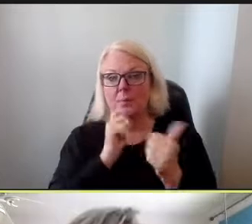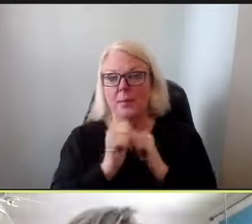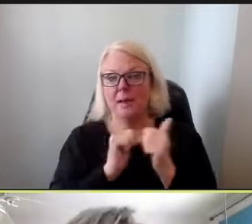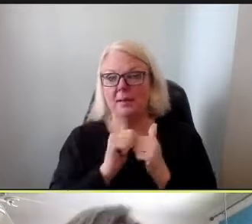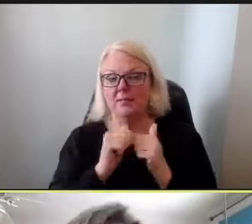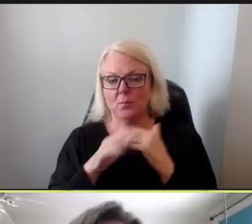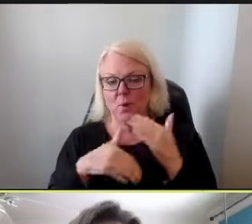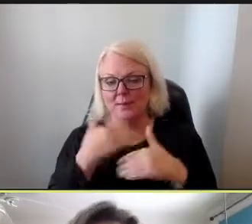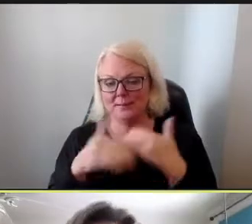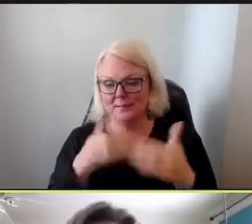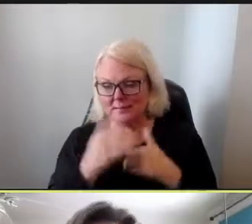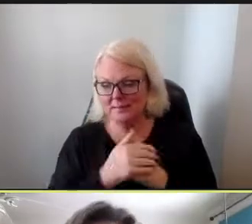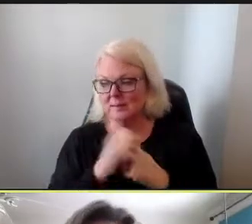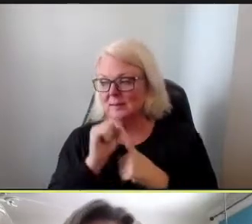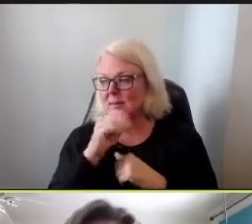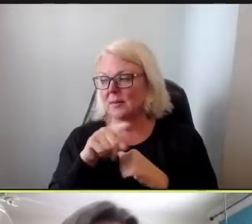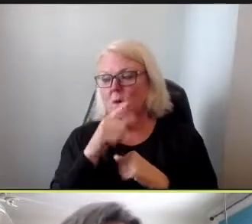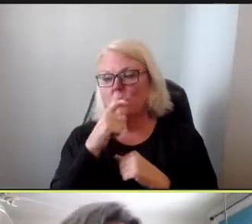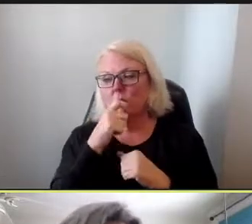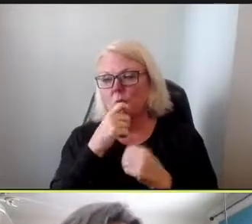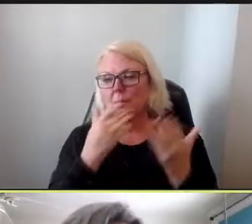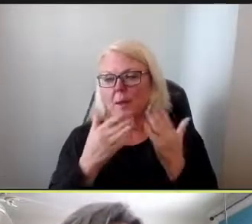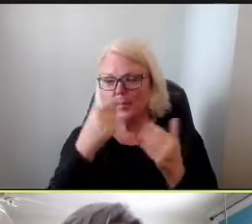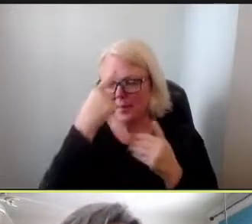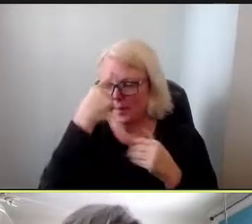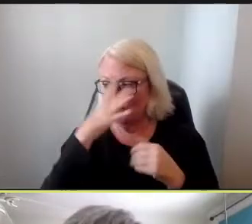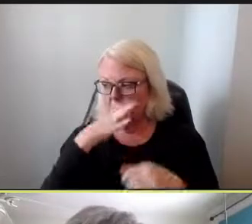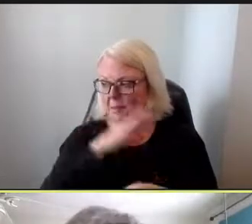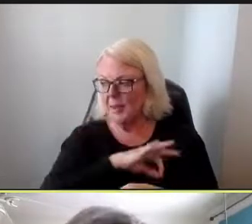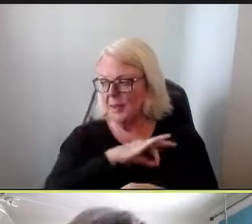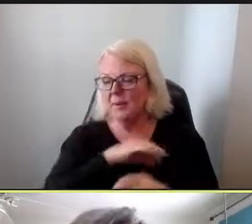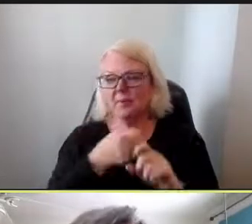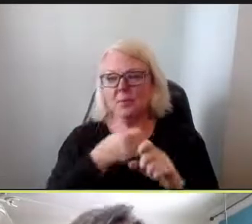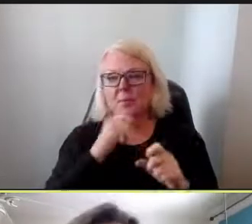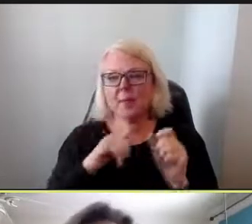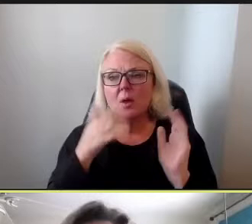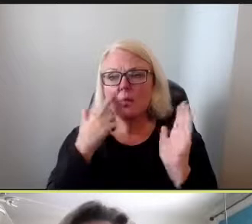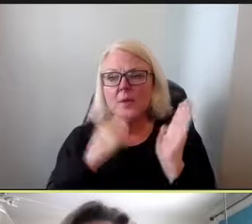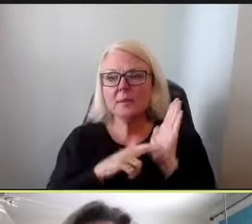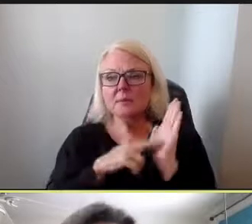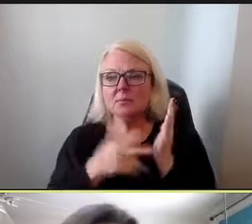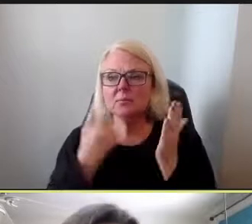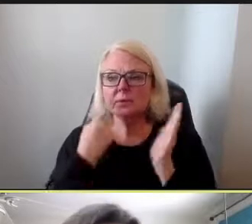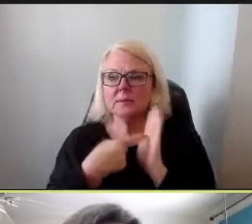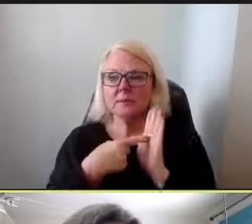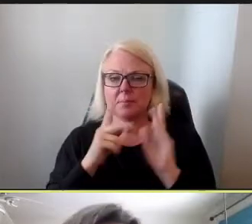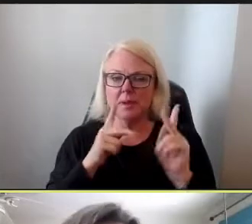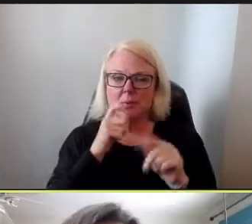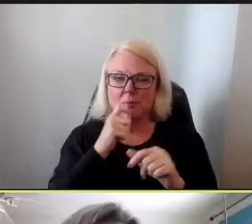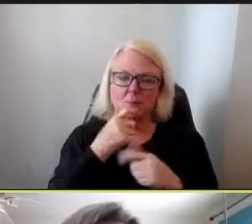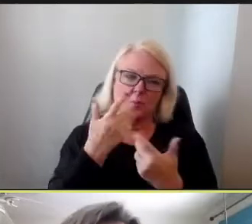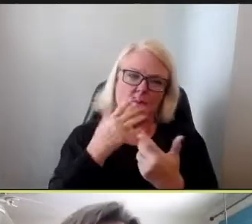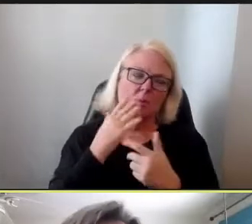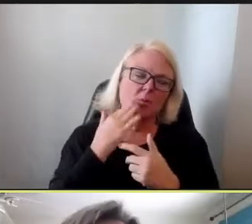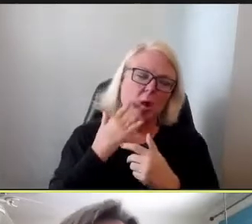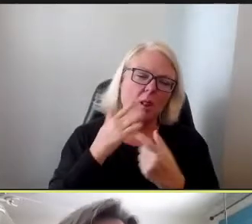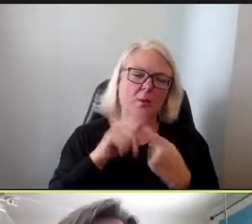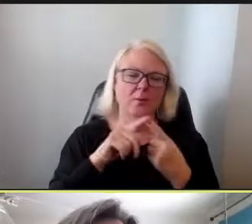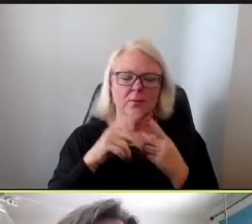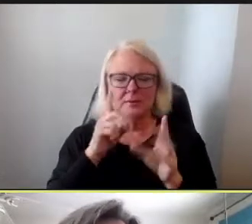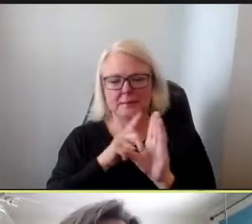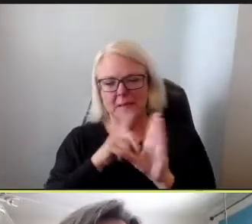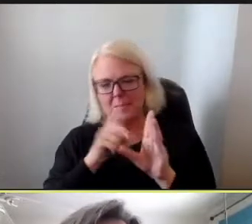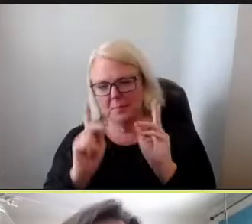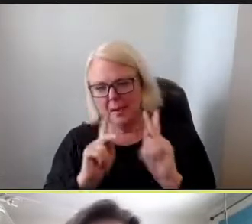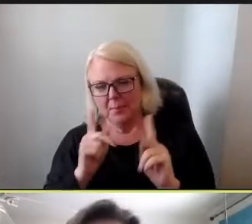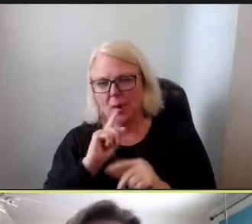process. So those who one might hope would benefit from such research, for example, people of color, disabled people, are